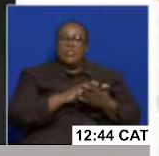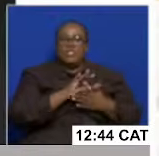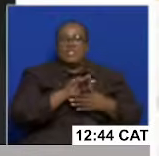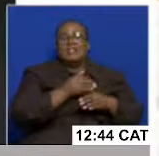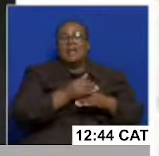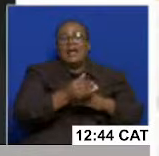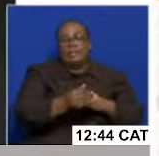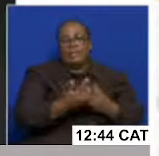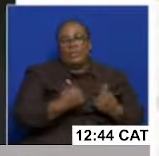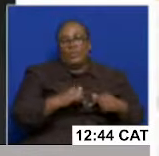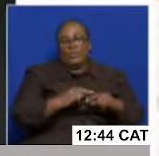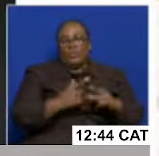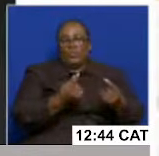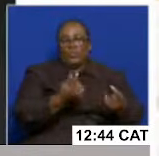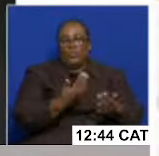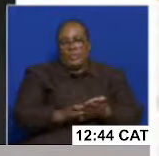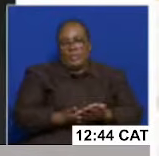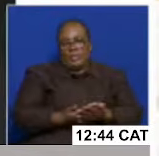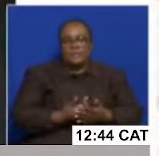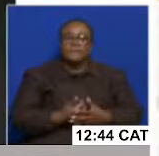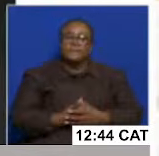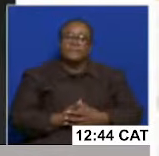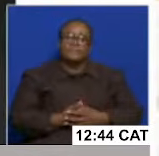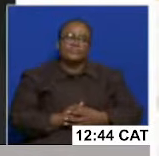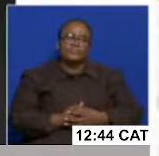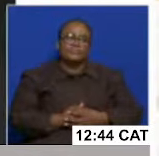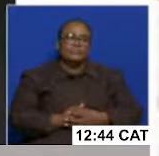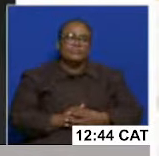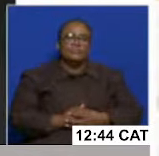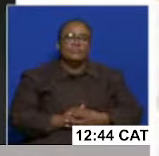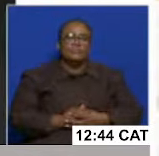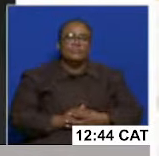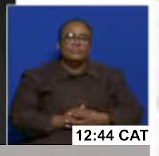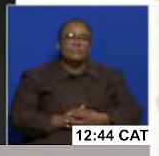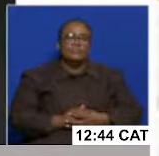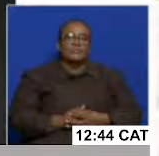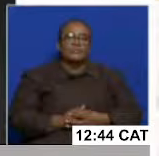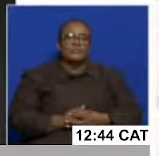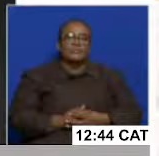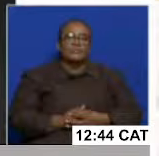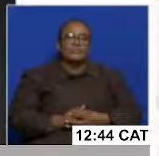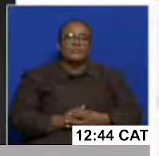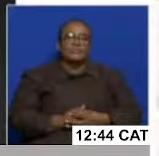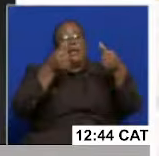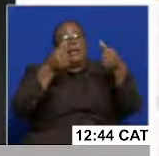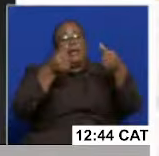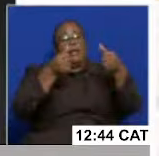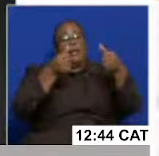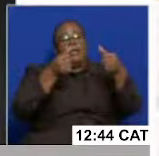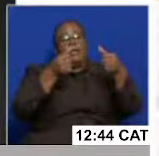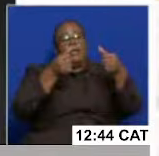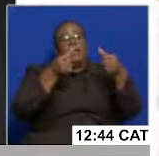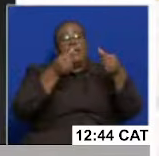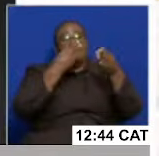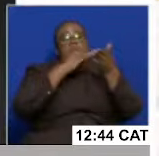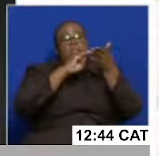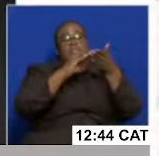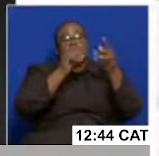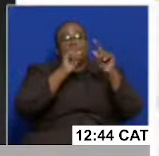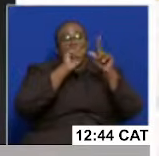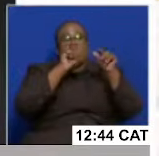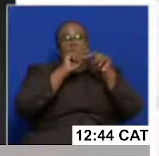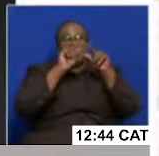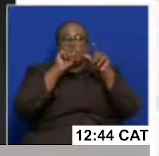just under the message with the hearts emoji that you received from Officer Stolz, she sends you a